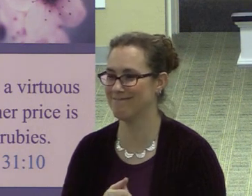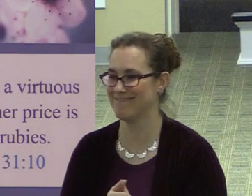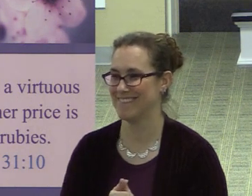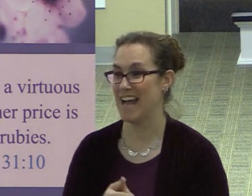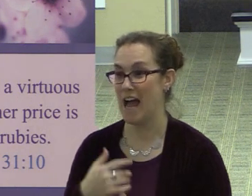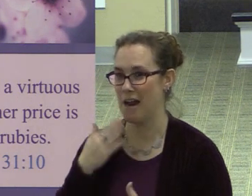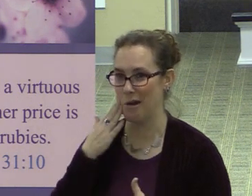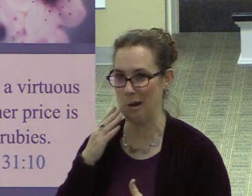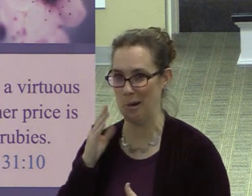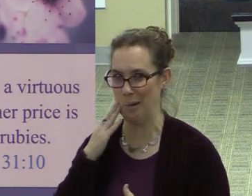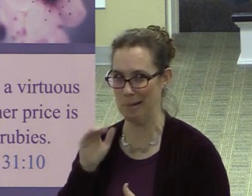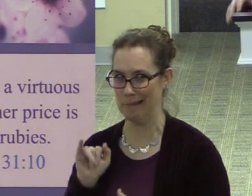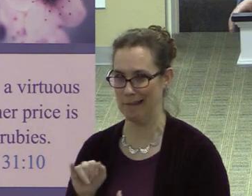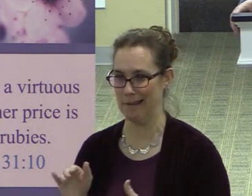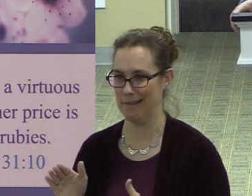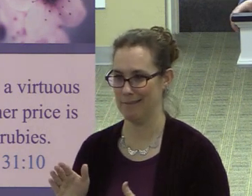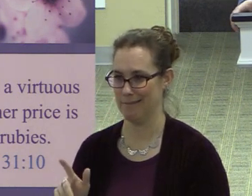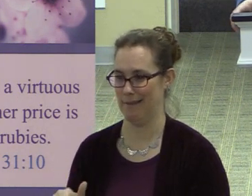know it was that late.